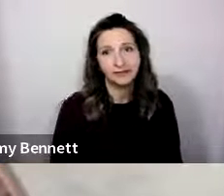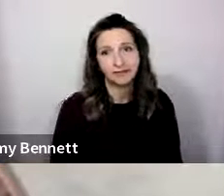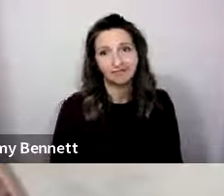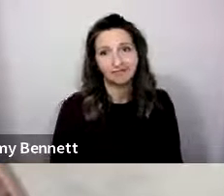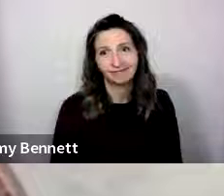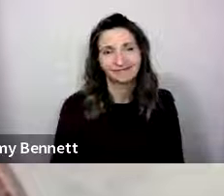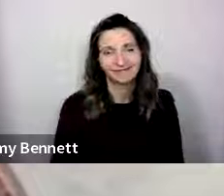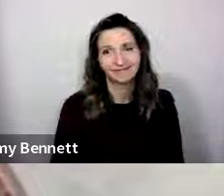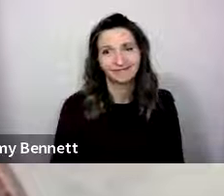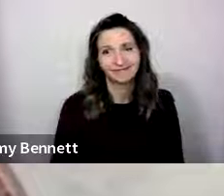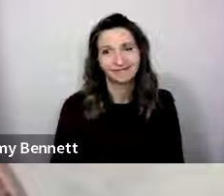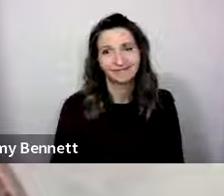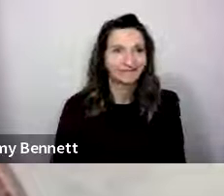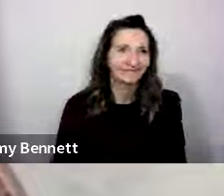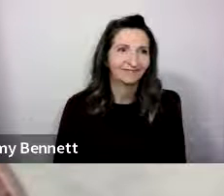Doubloons.